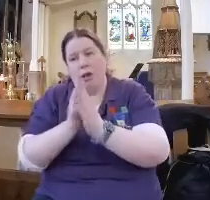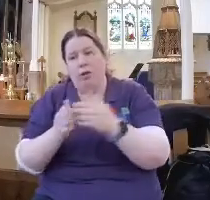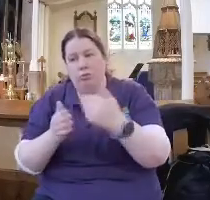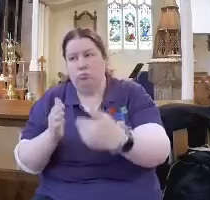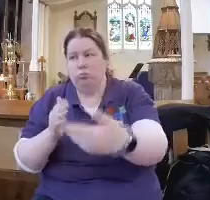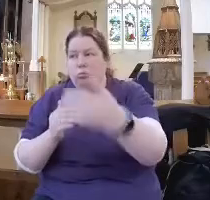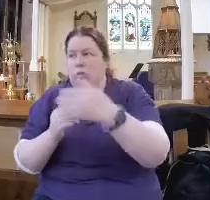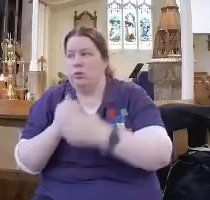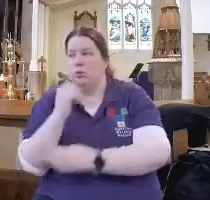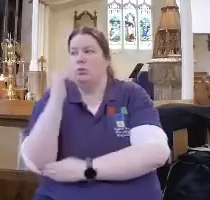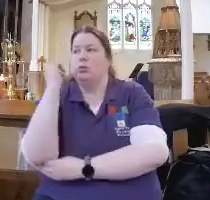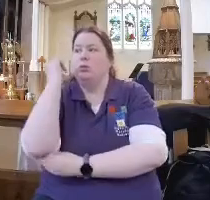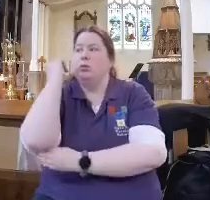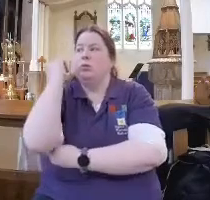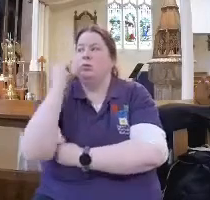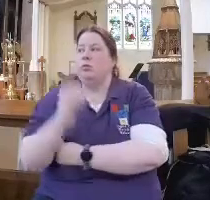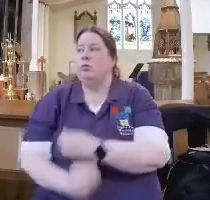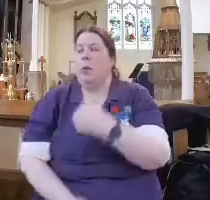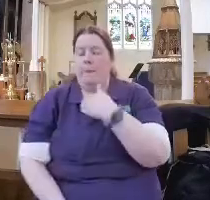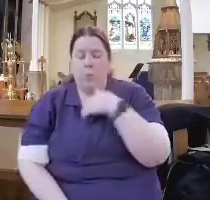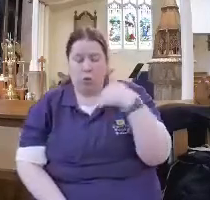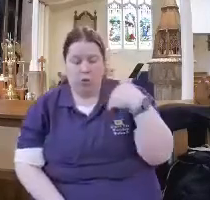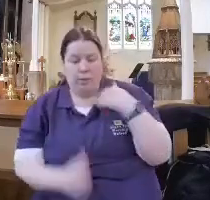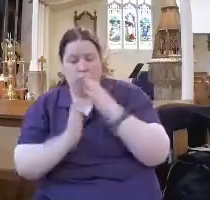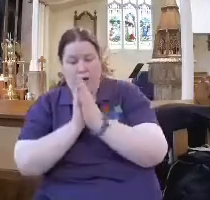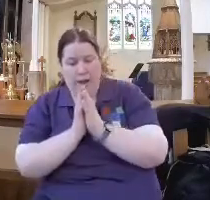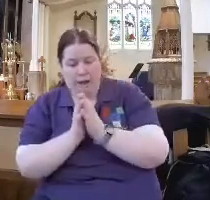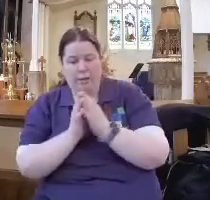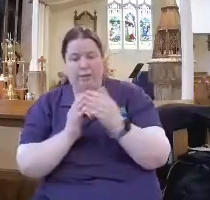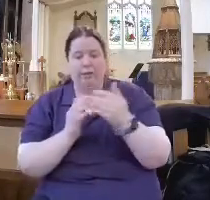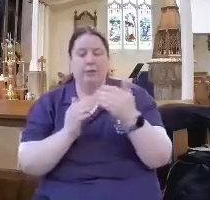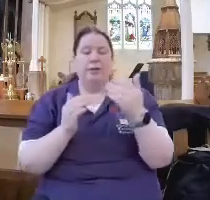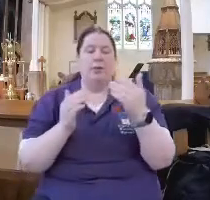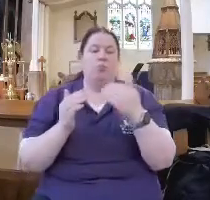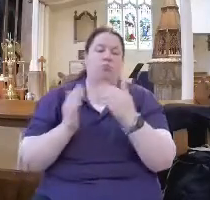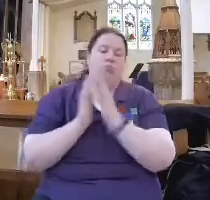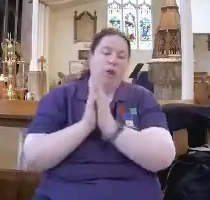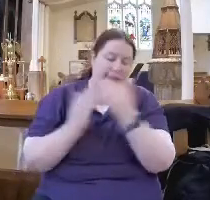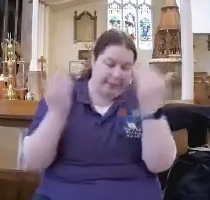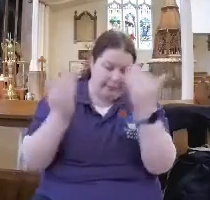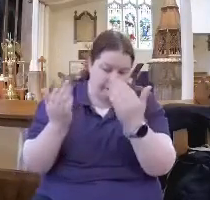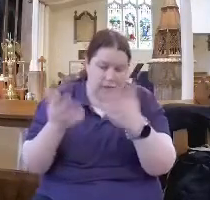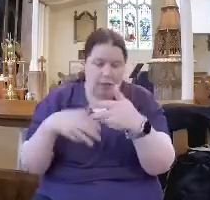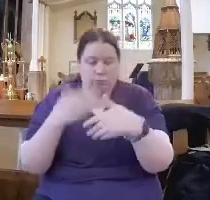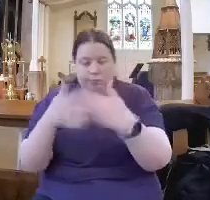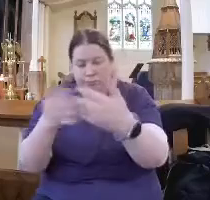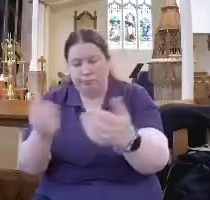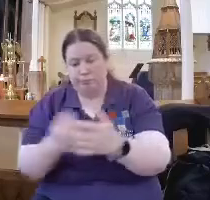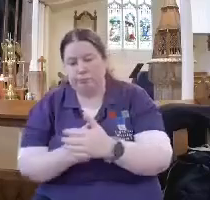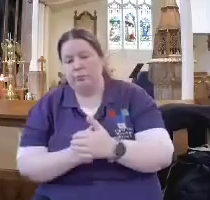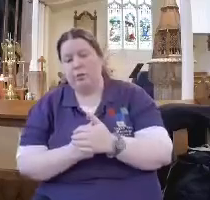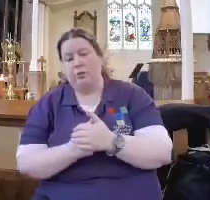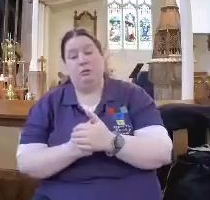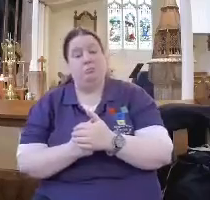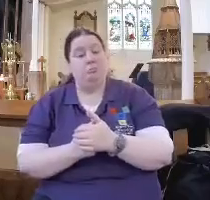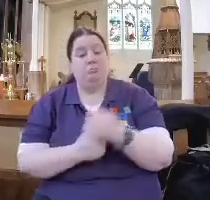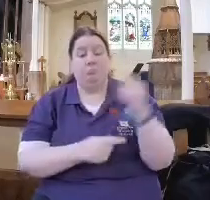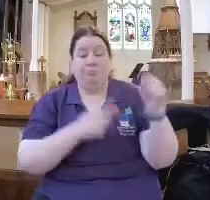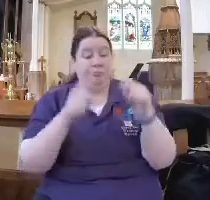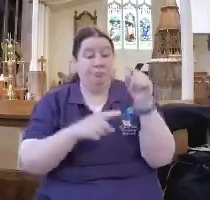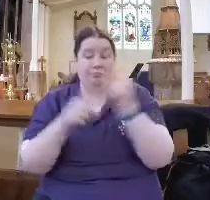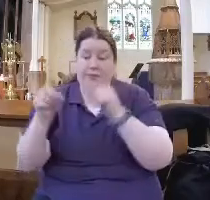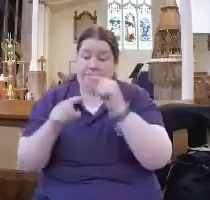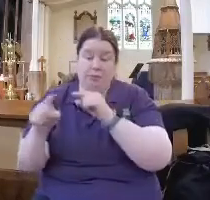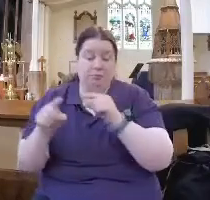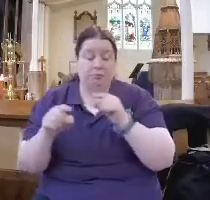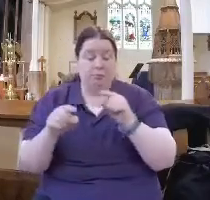each once a day, you know what I mean? They have a morning prayer in the morning and evening prayer in the evening, and you can listen to that. So there are all sorts of these things that you can